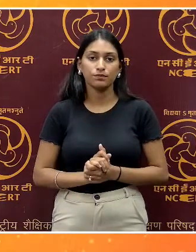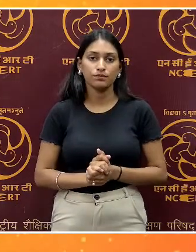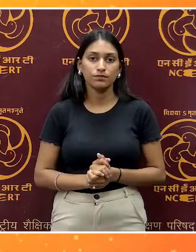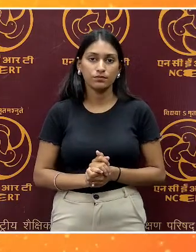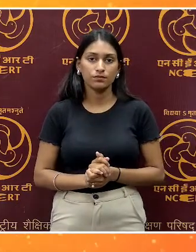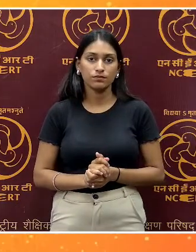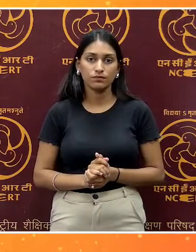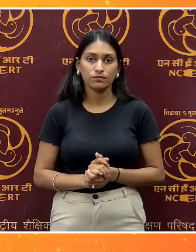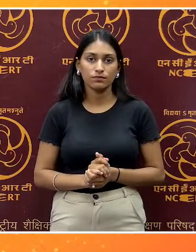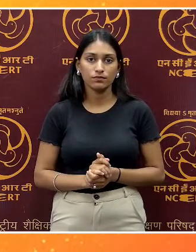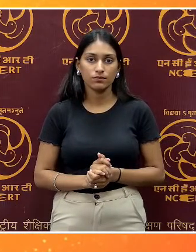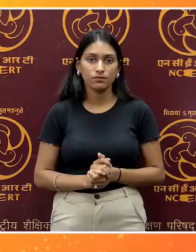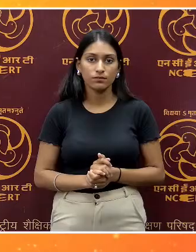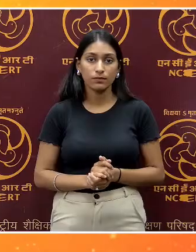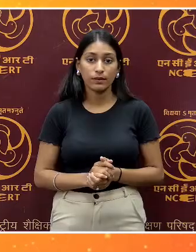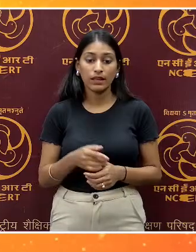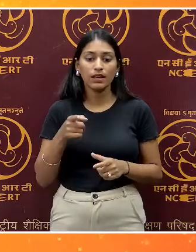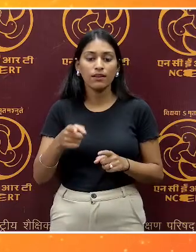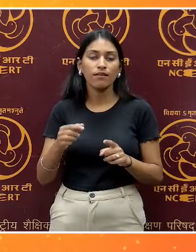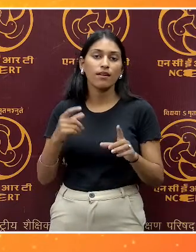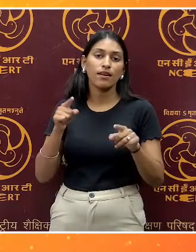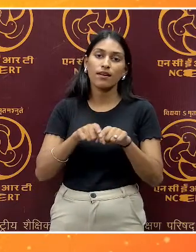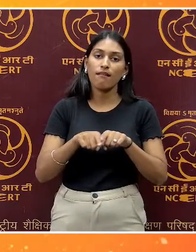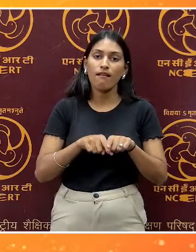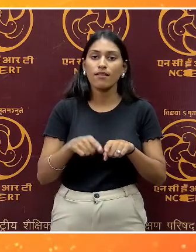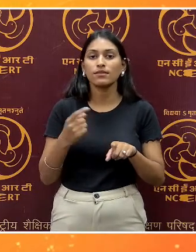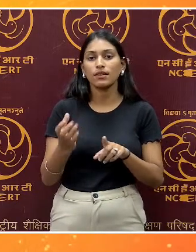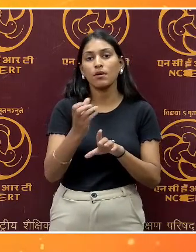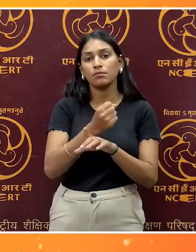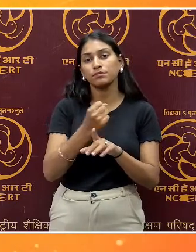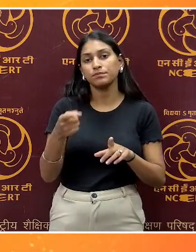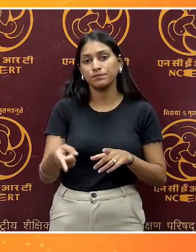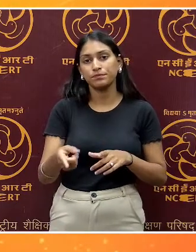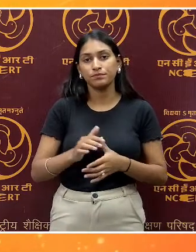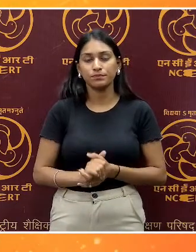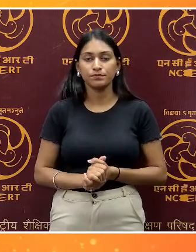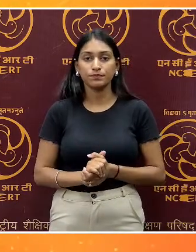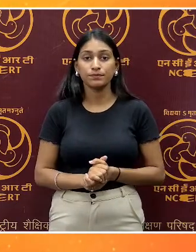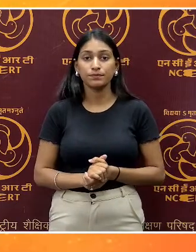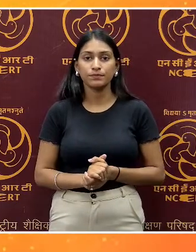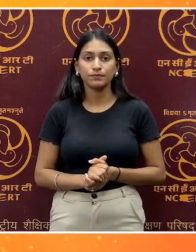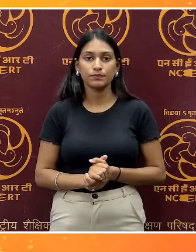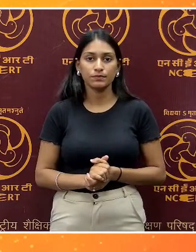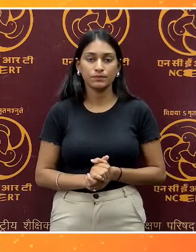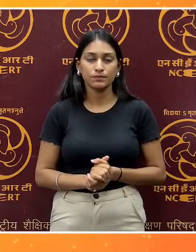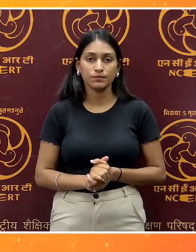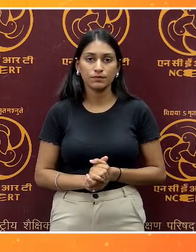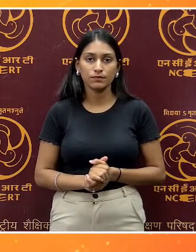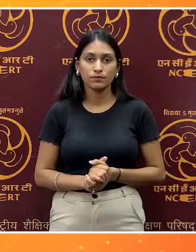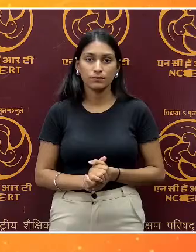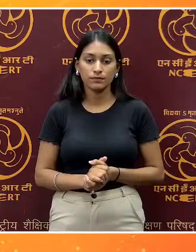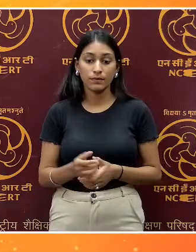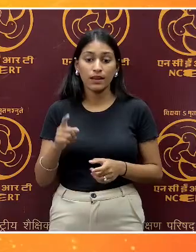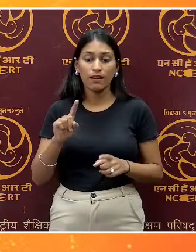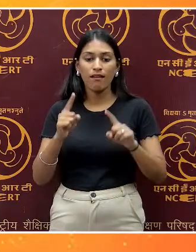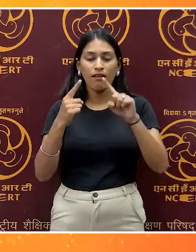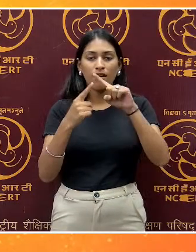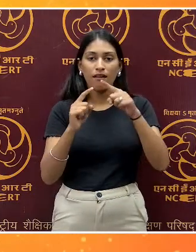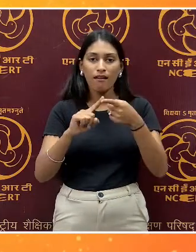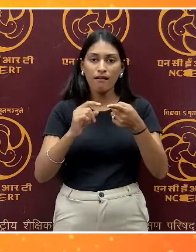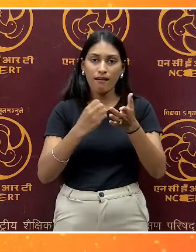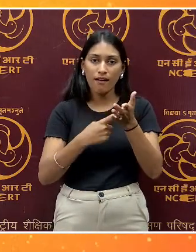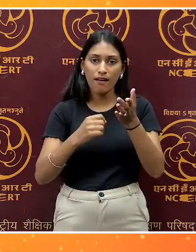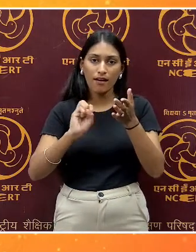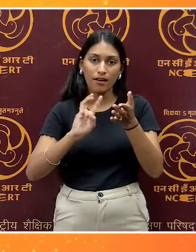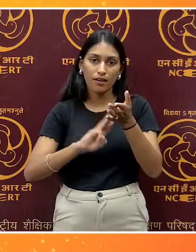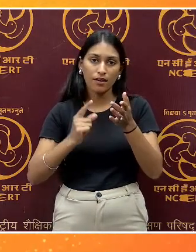actually take an example. Taken in order implies terminal point of first vector to be